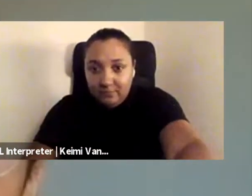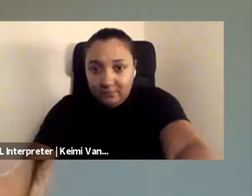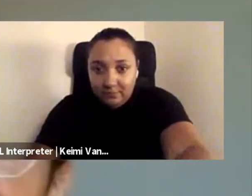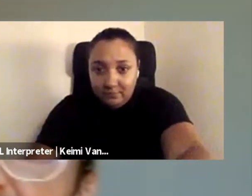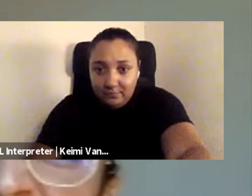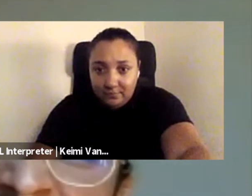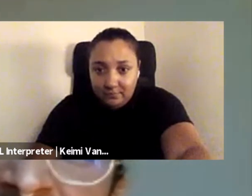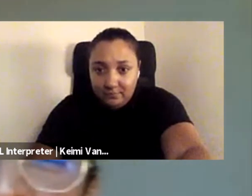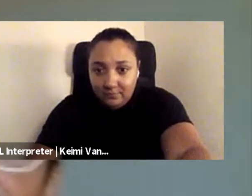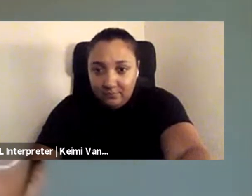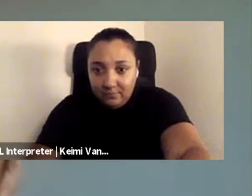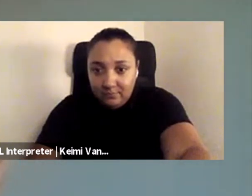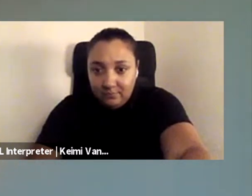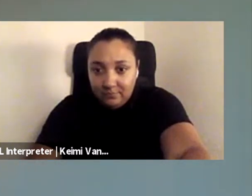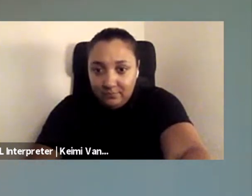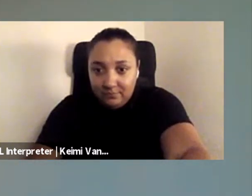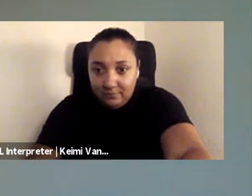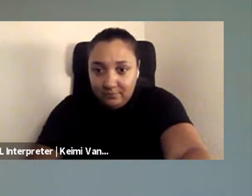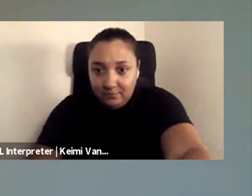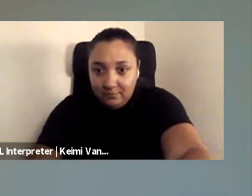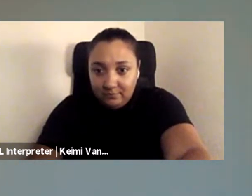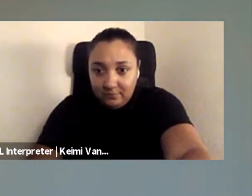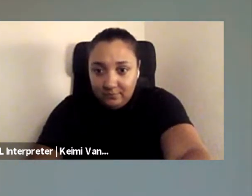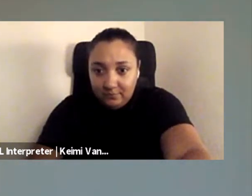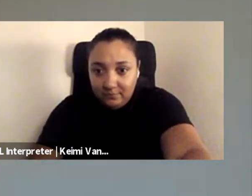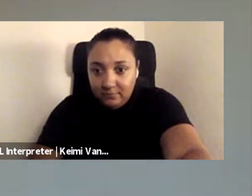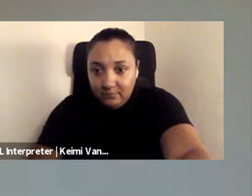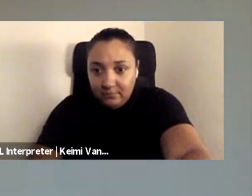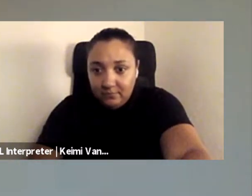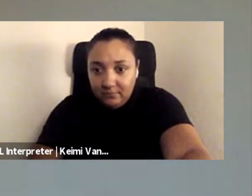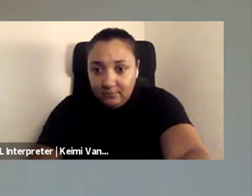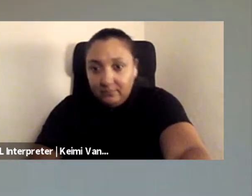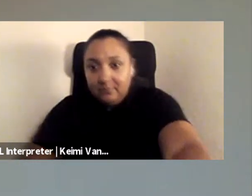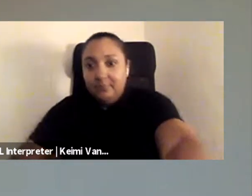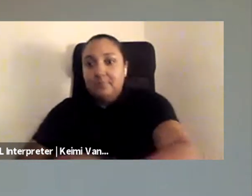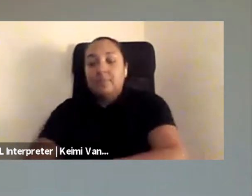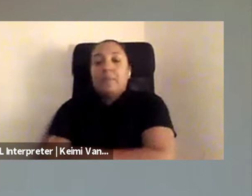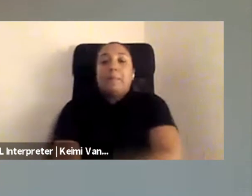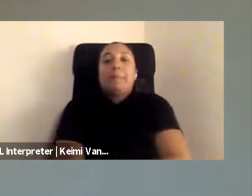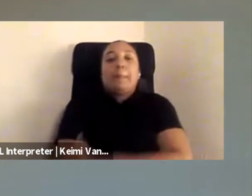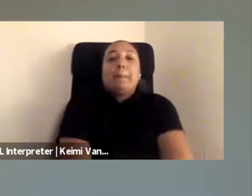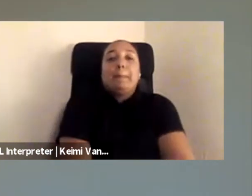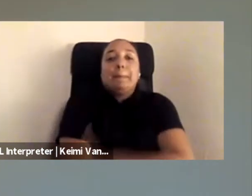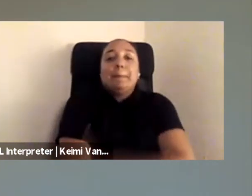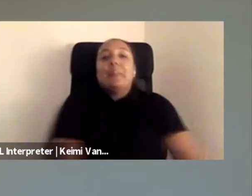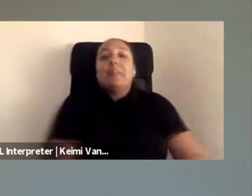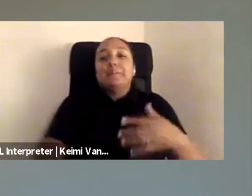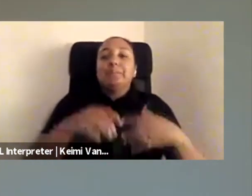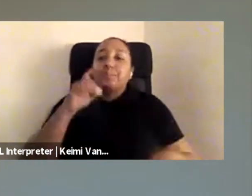Thanks, Ami. One thing that I wanted to mention that I totally forgot, so thank you, Ami, for sending it back to me, is